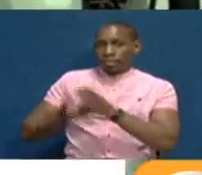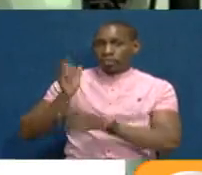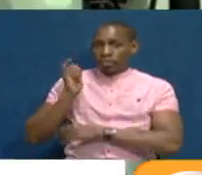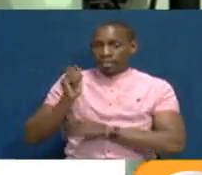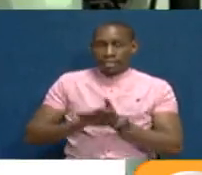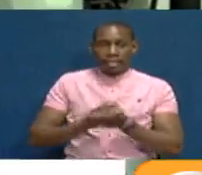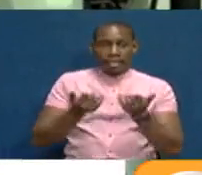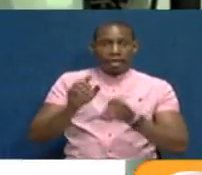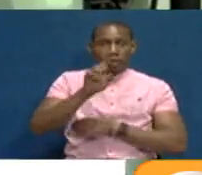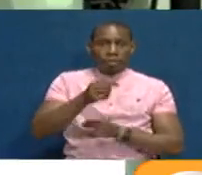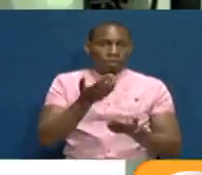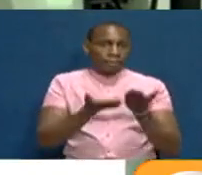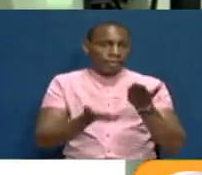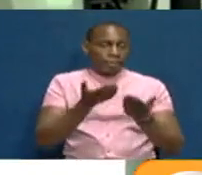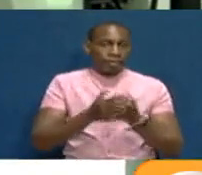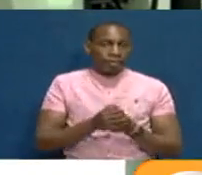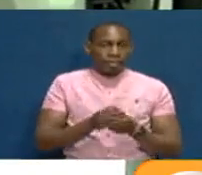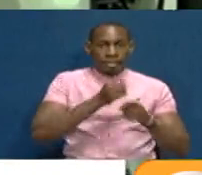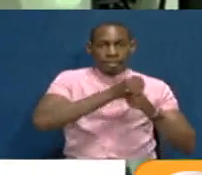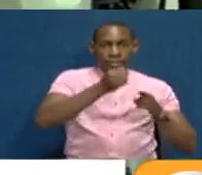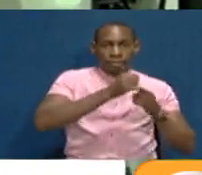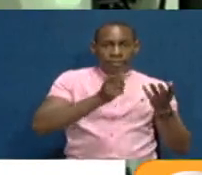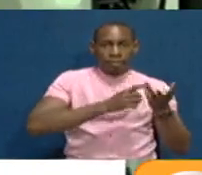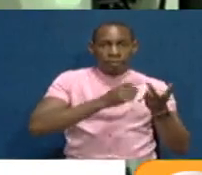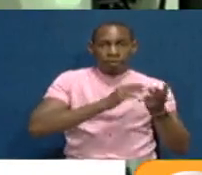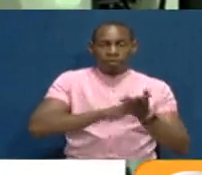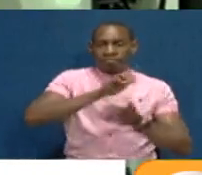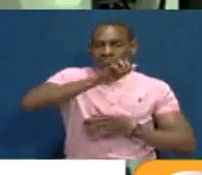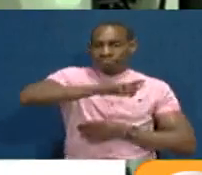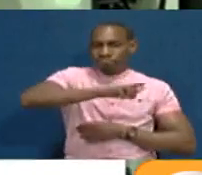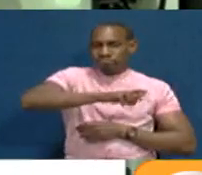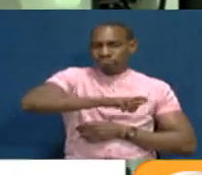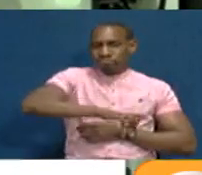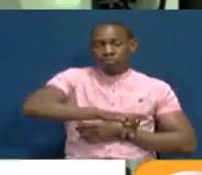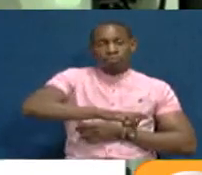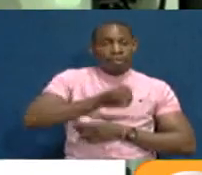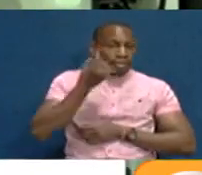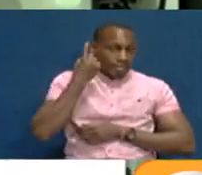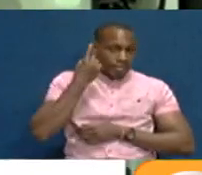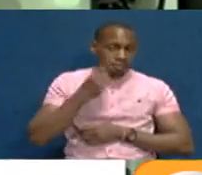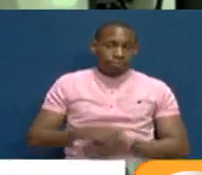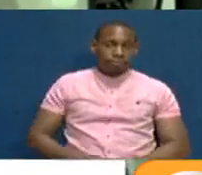then if the sperm count is too low? All right?